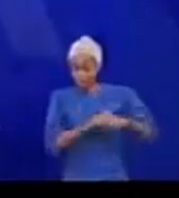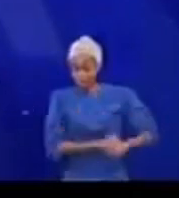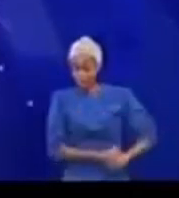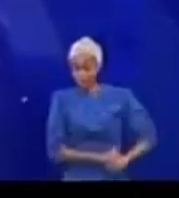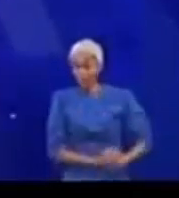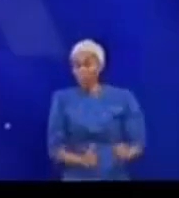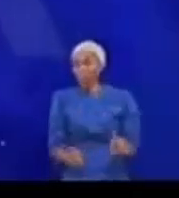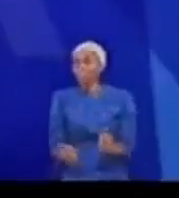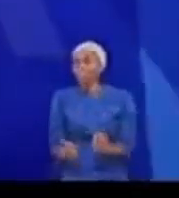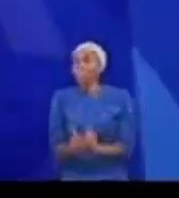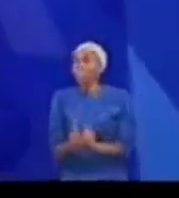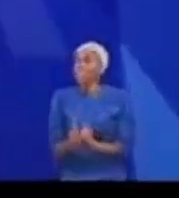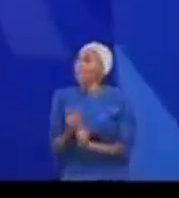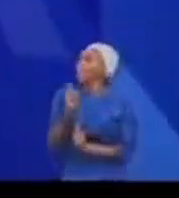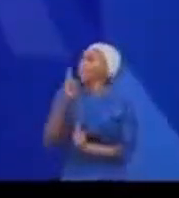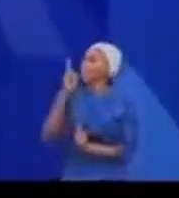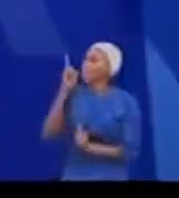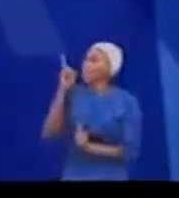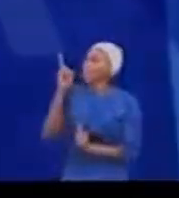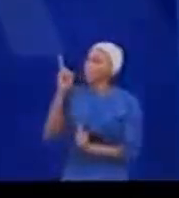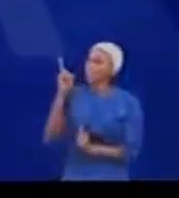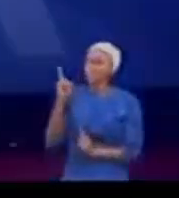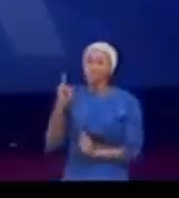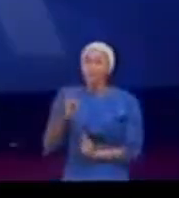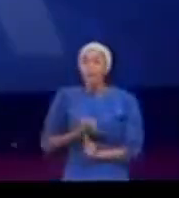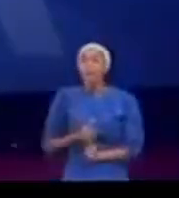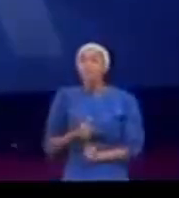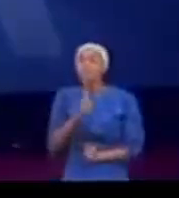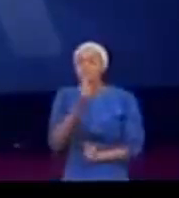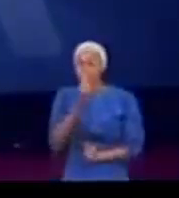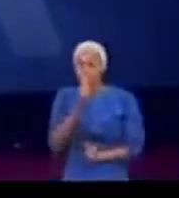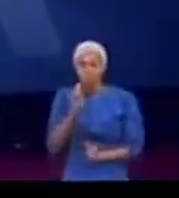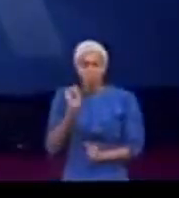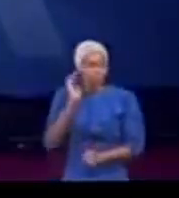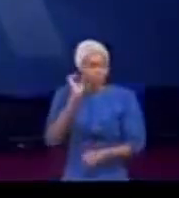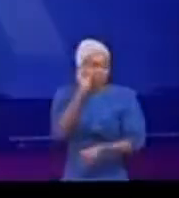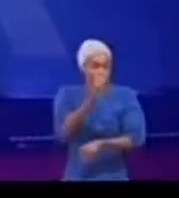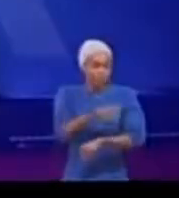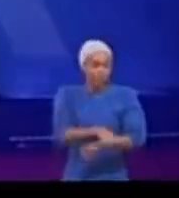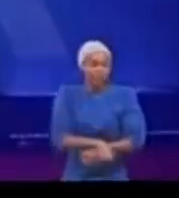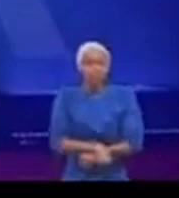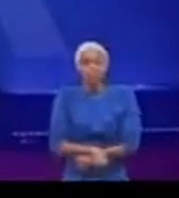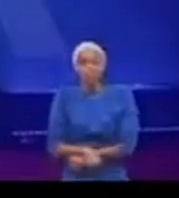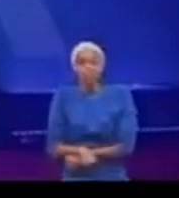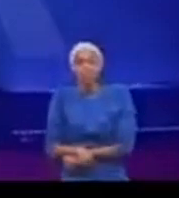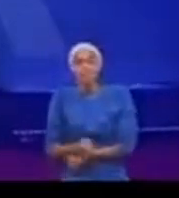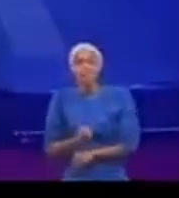I'm safe with you. I'm gonna